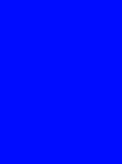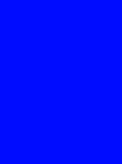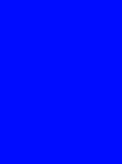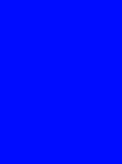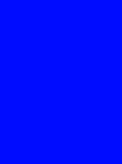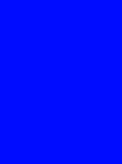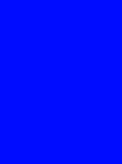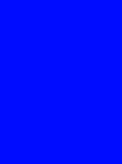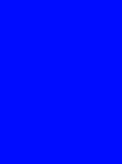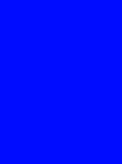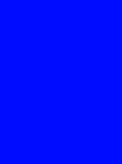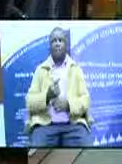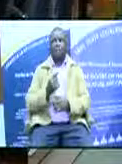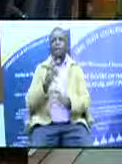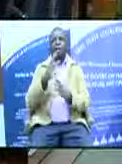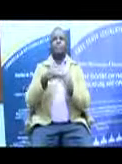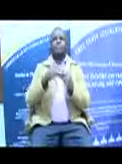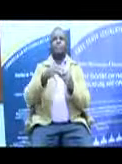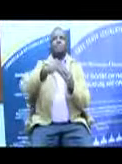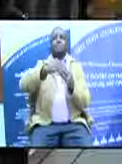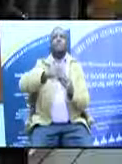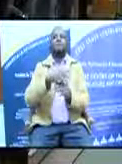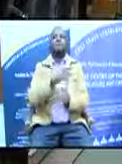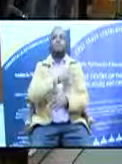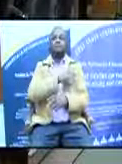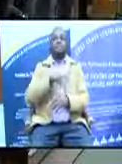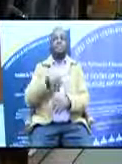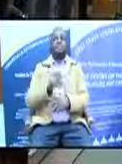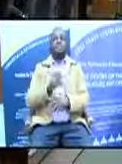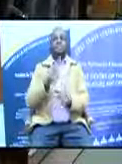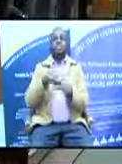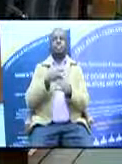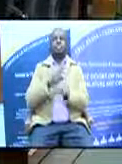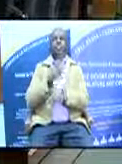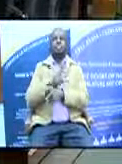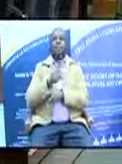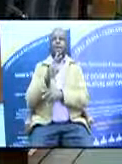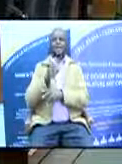is that of the Honorable Premier, Mrs. Ndongeni.